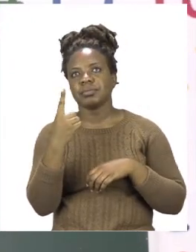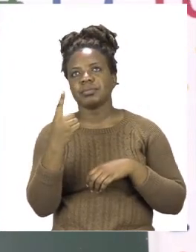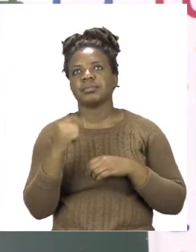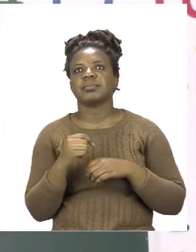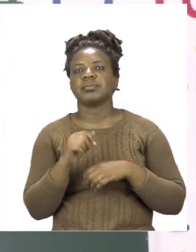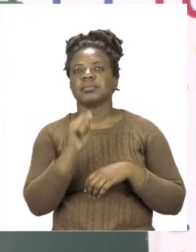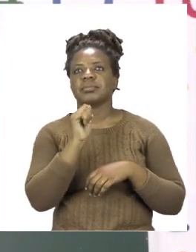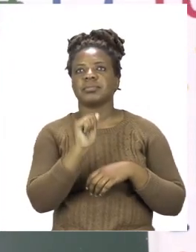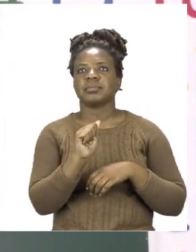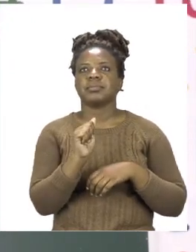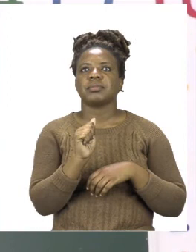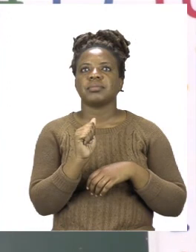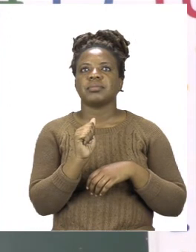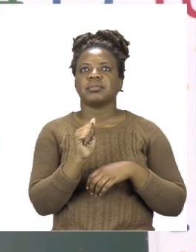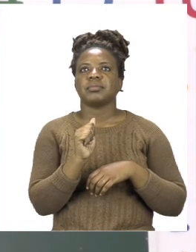A